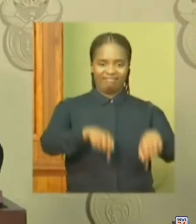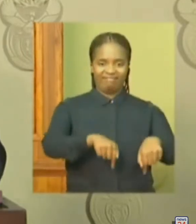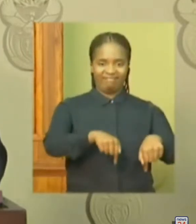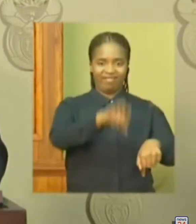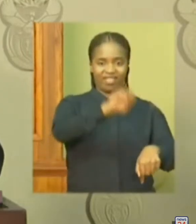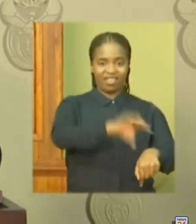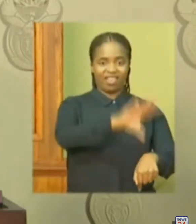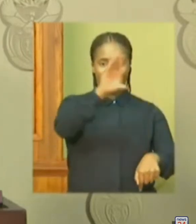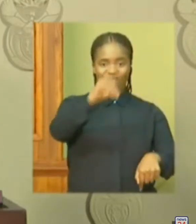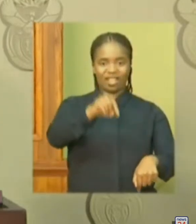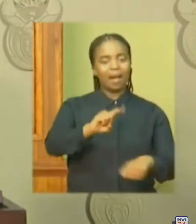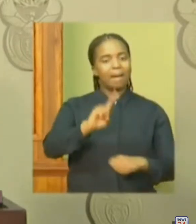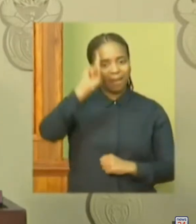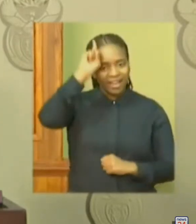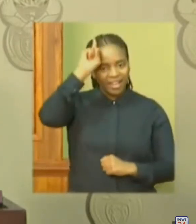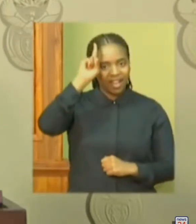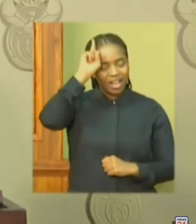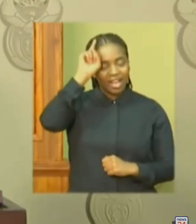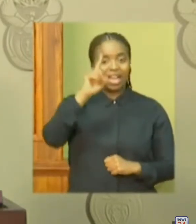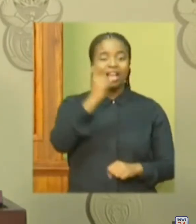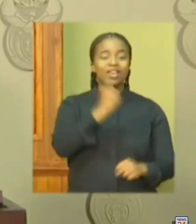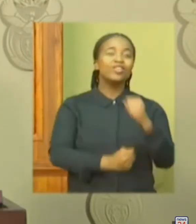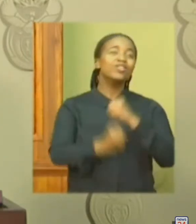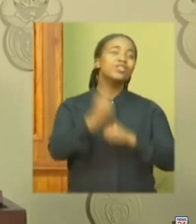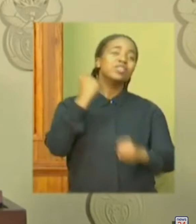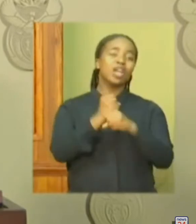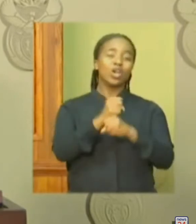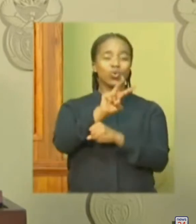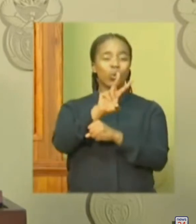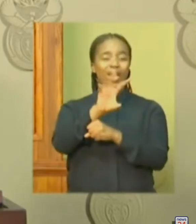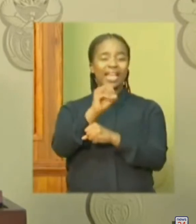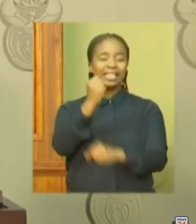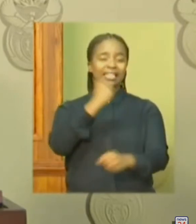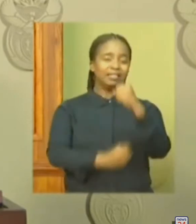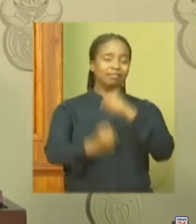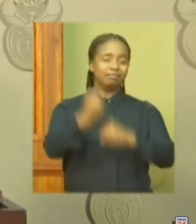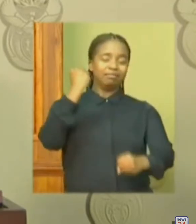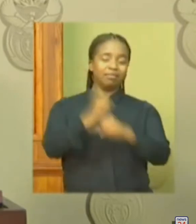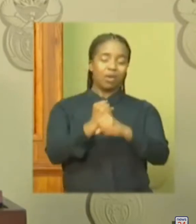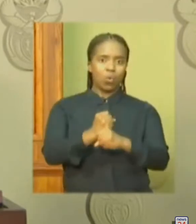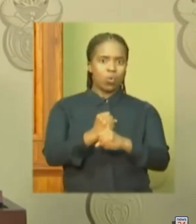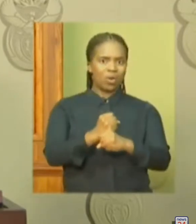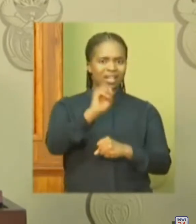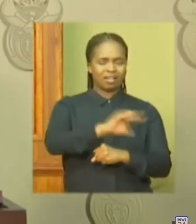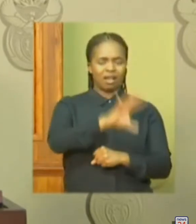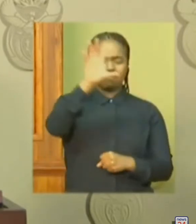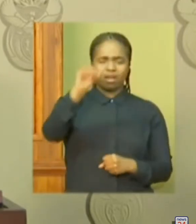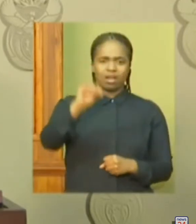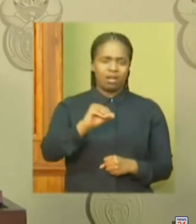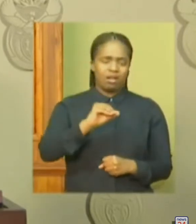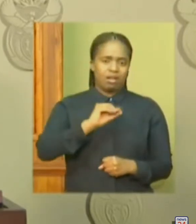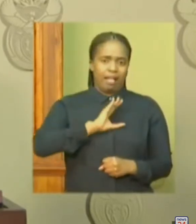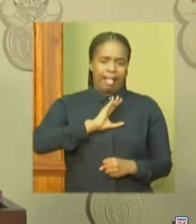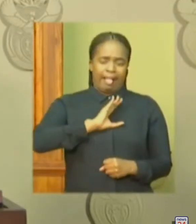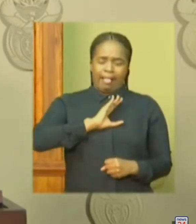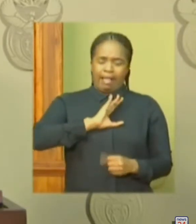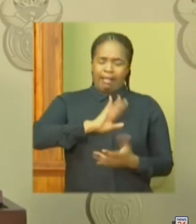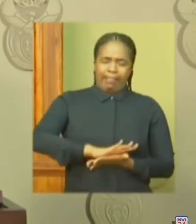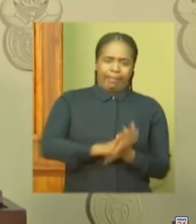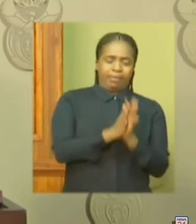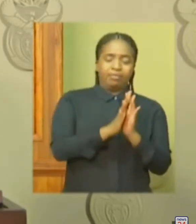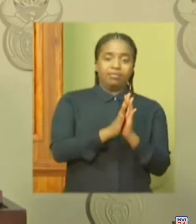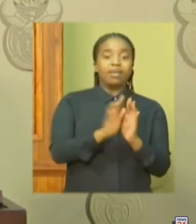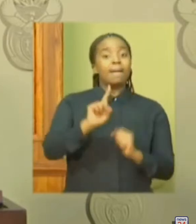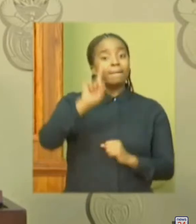Nelson Mandela, 20 years ago, when our country was being devastated by another pandemic.